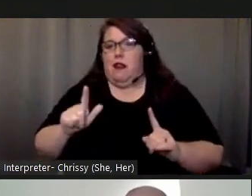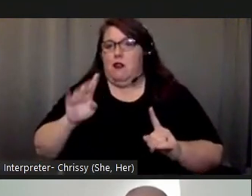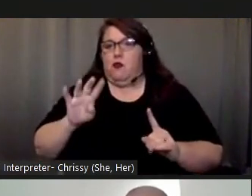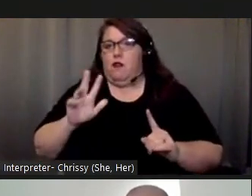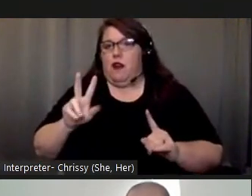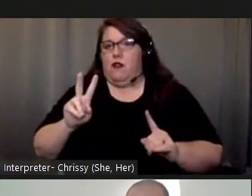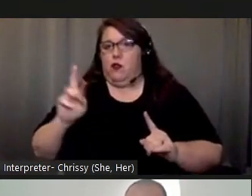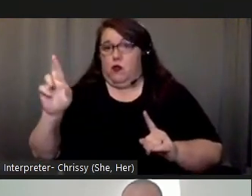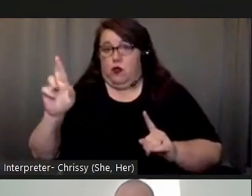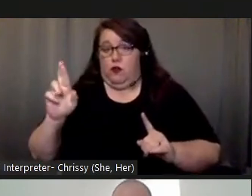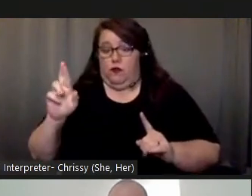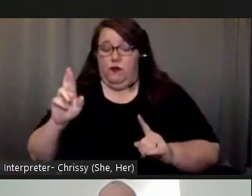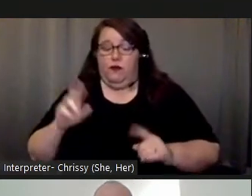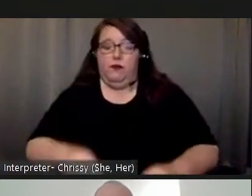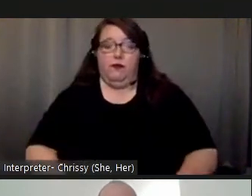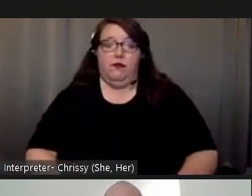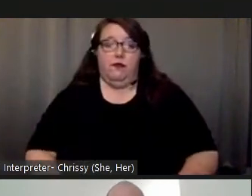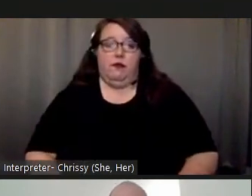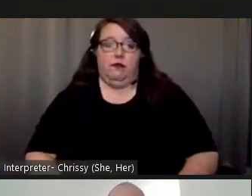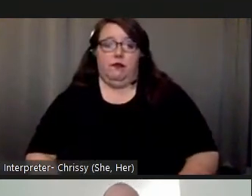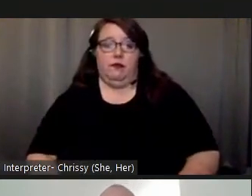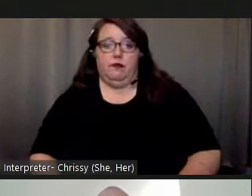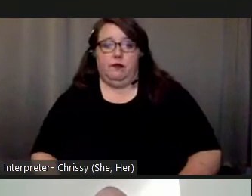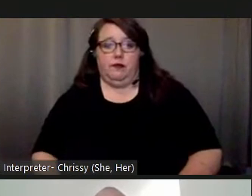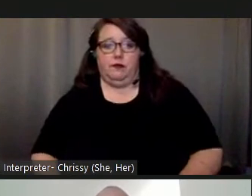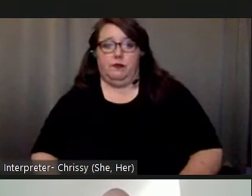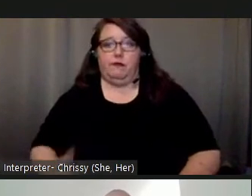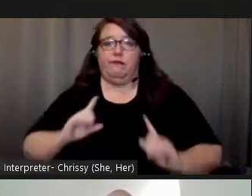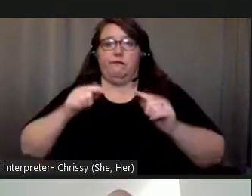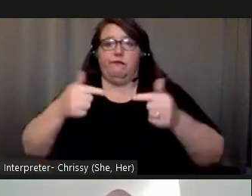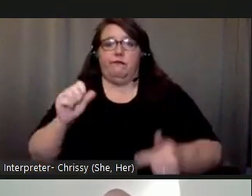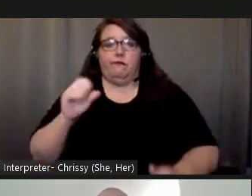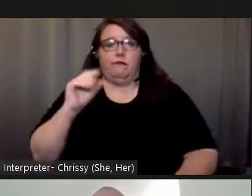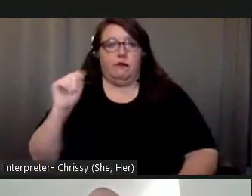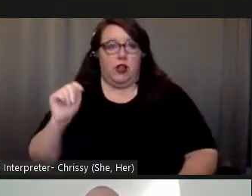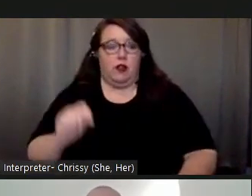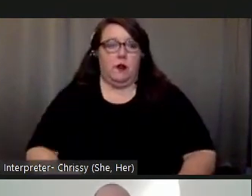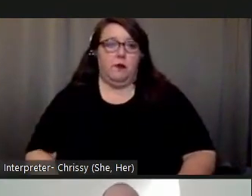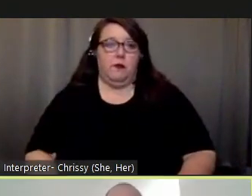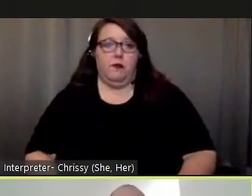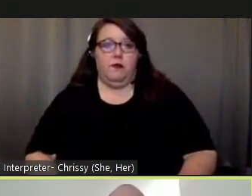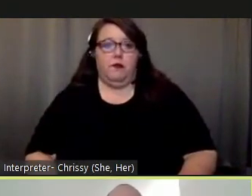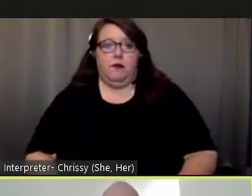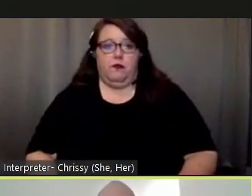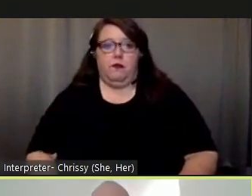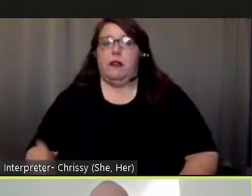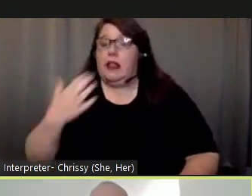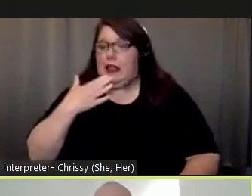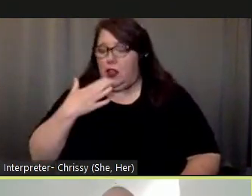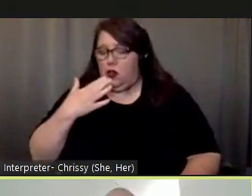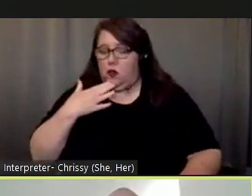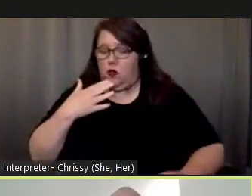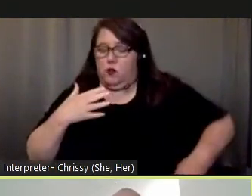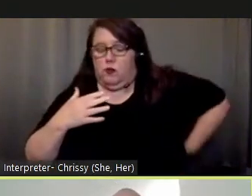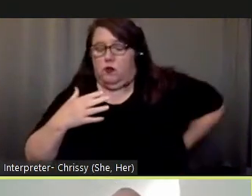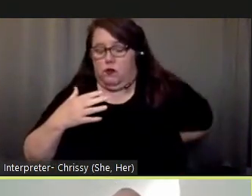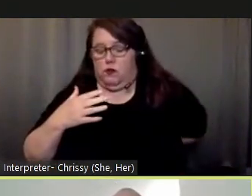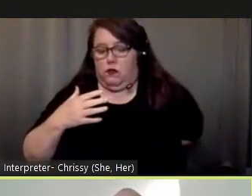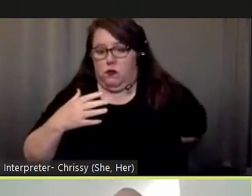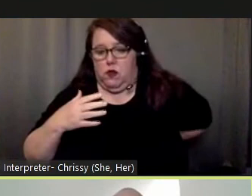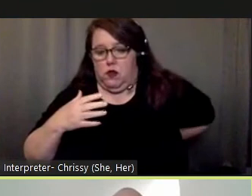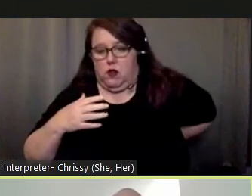or Denmark variant. And I'll hand it to Scott. Thank you. Thank you, Dr. Herlihy, and thank you all for joining